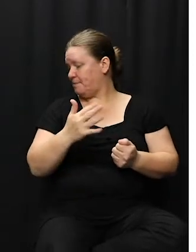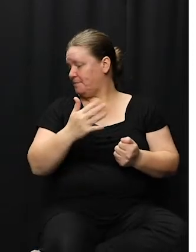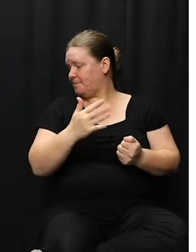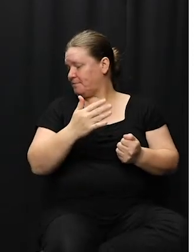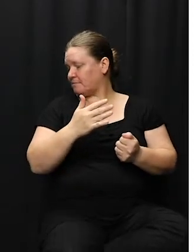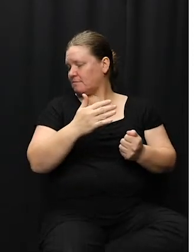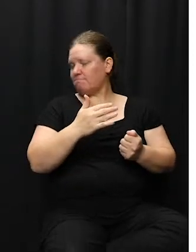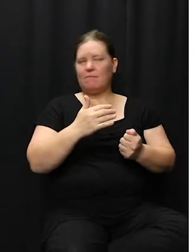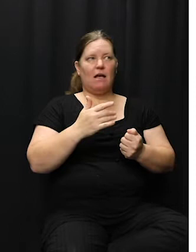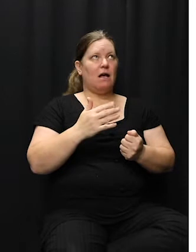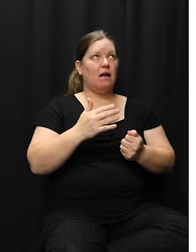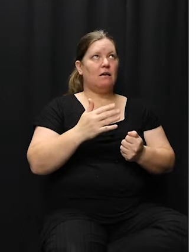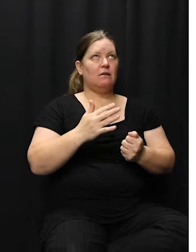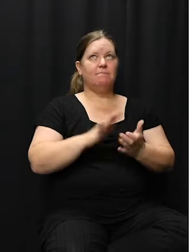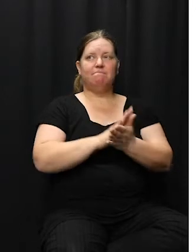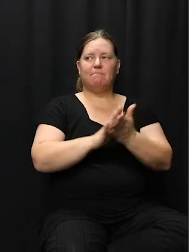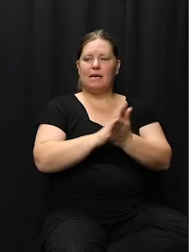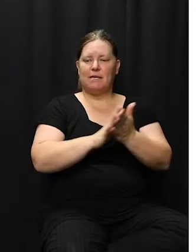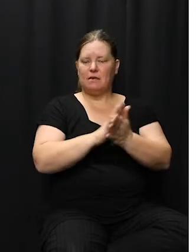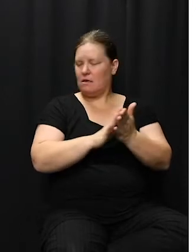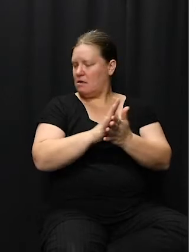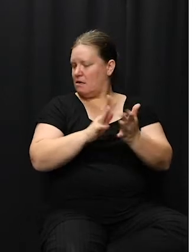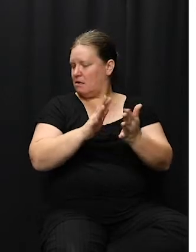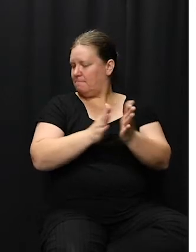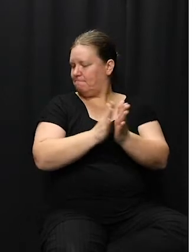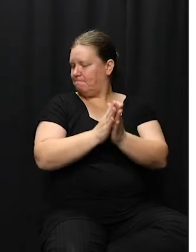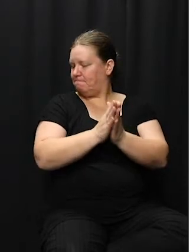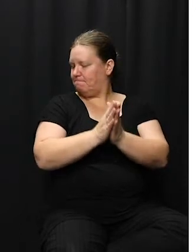Or another example might be, let's see, maybe